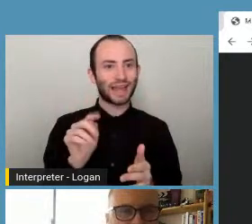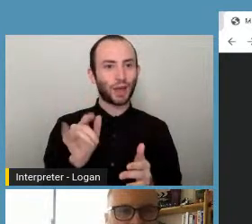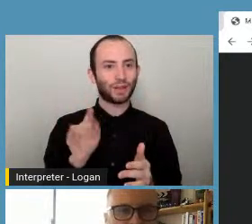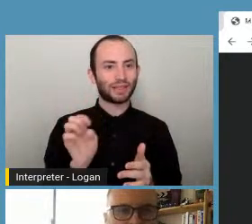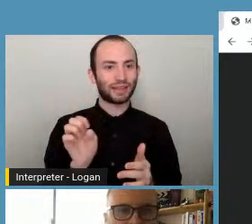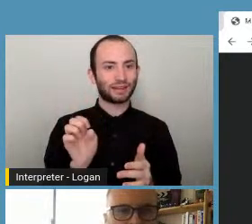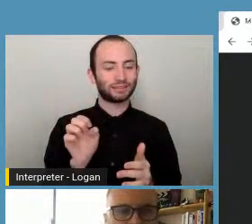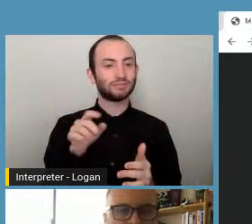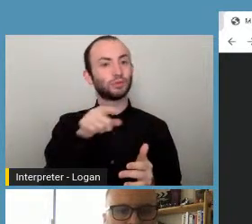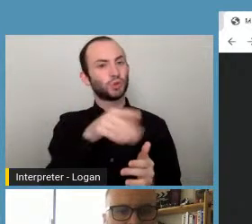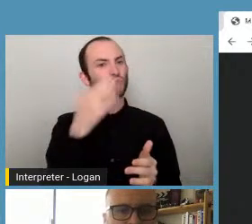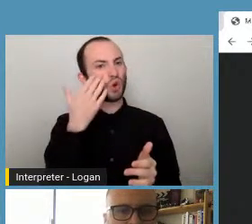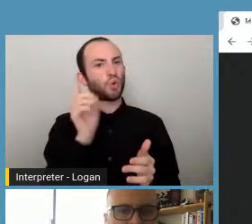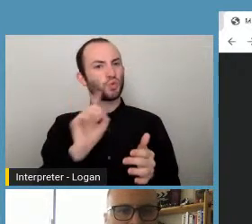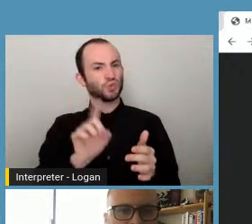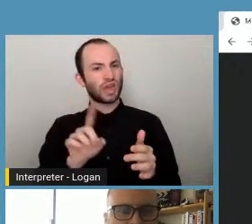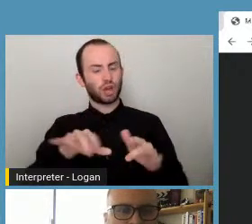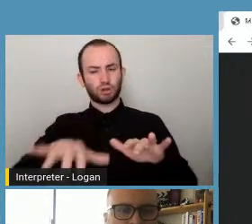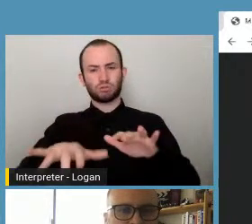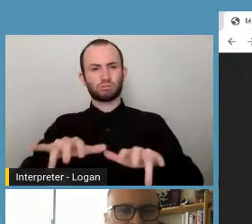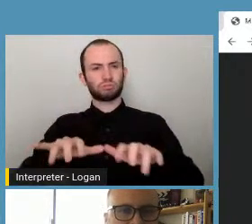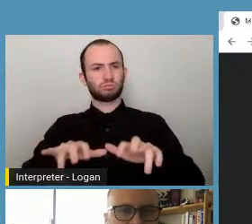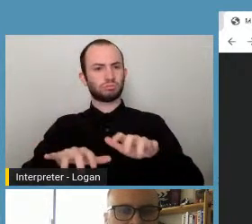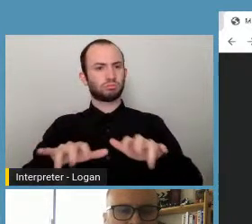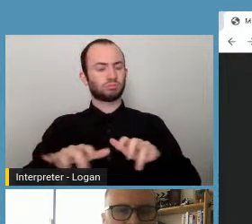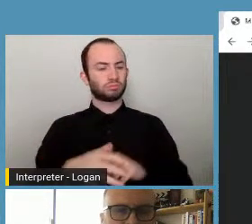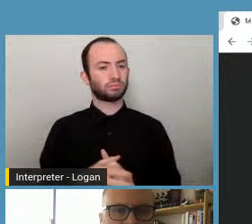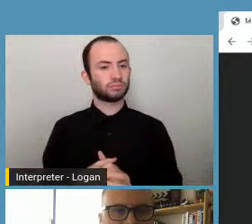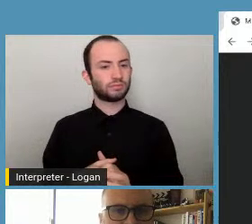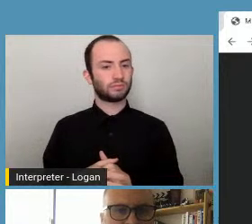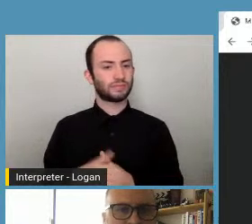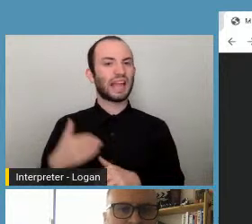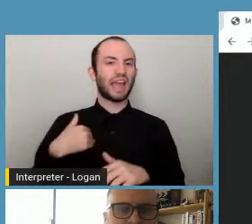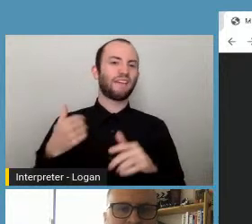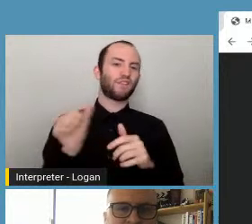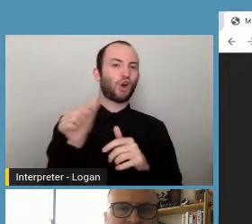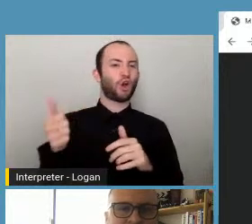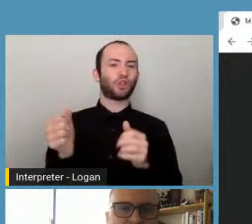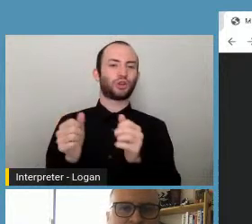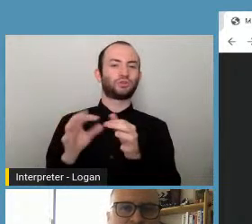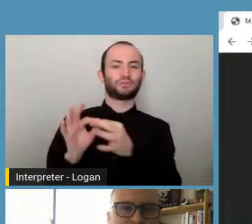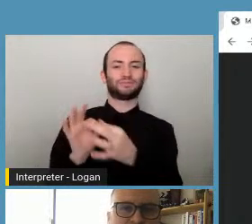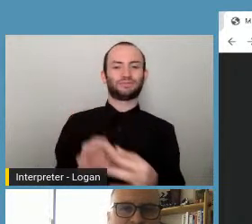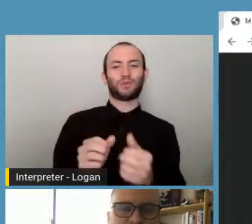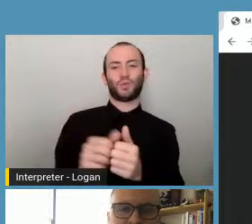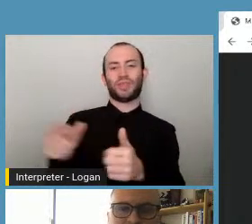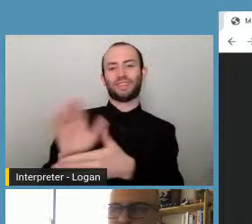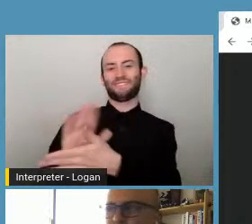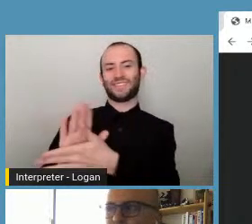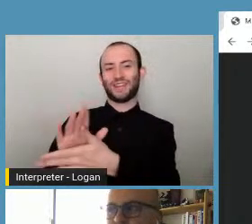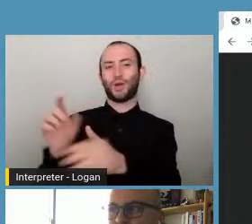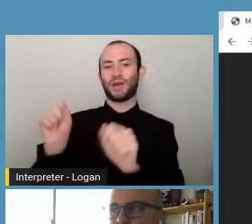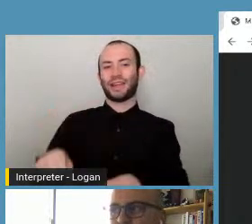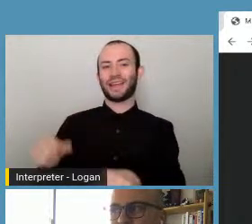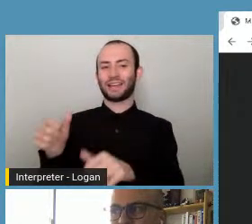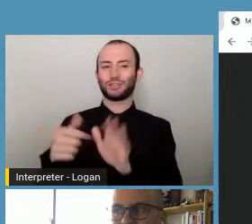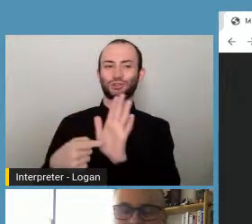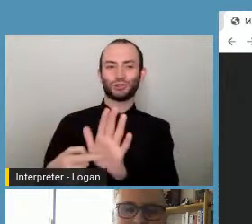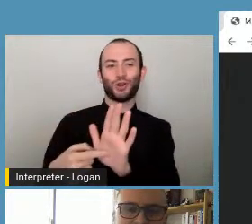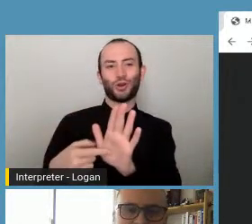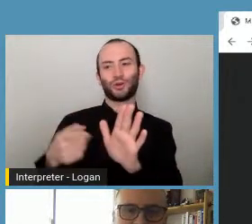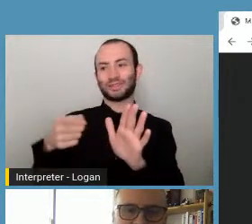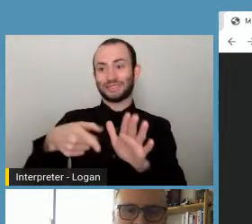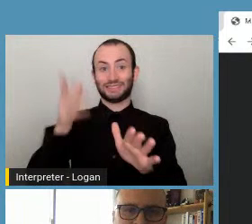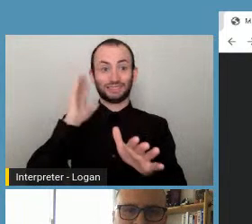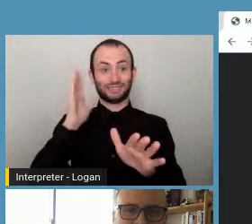element you're on. And there's more examples in that video that we'll share after this talk. So let's talk about— just to note that the focus